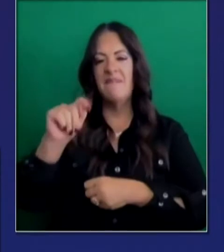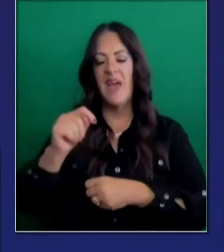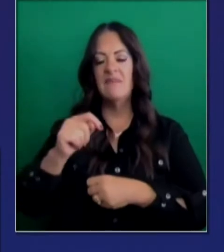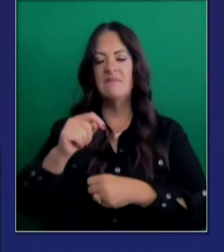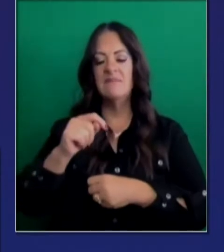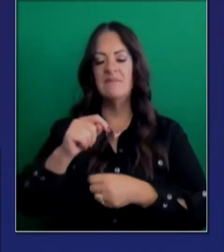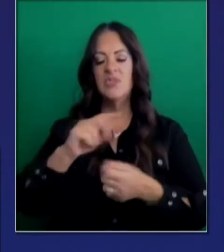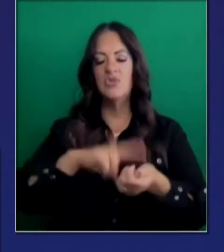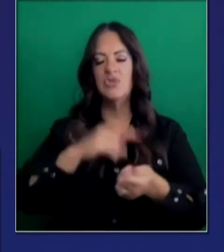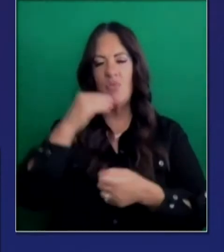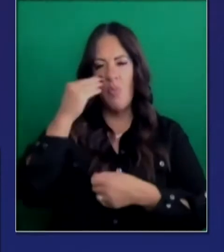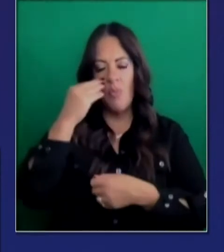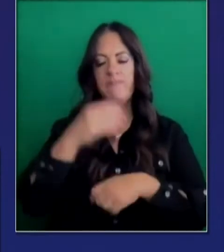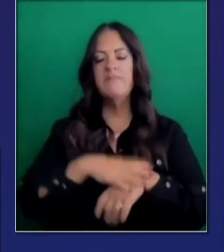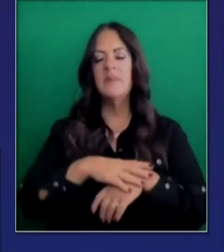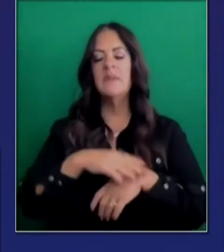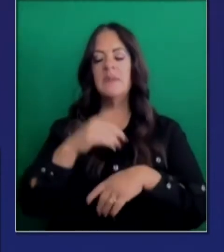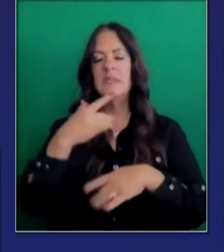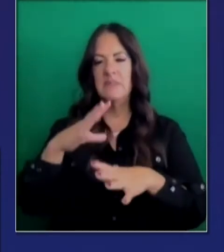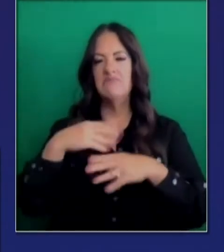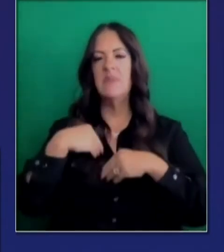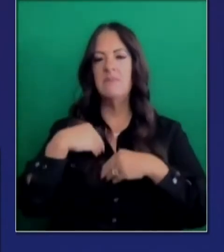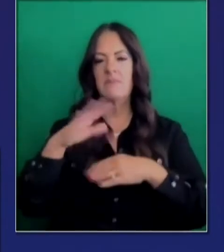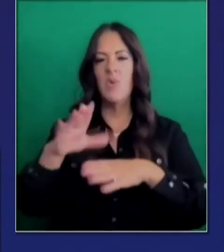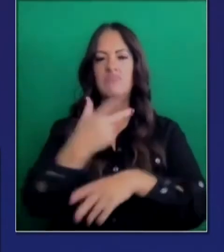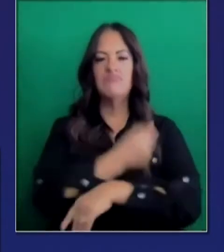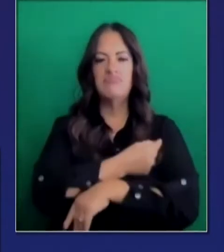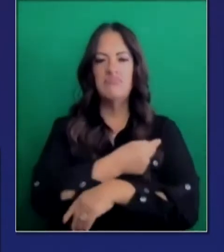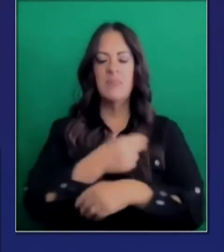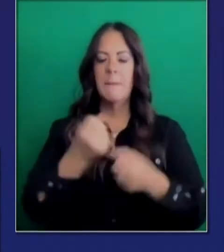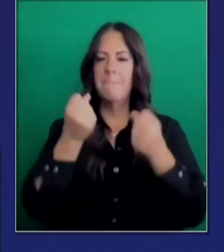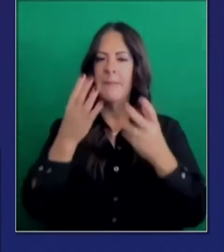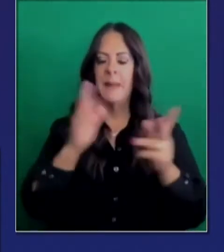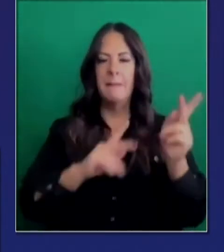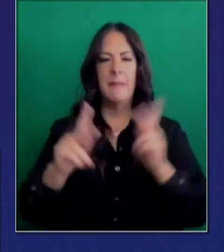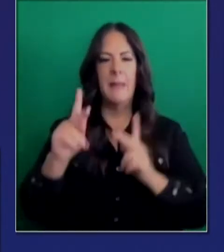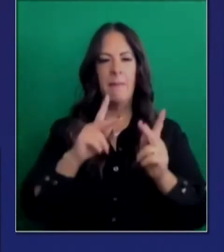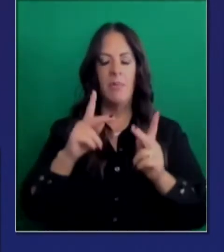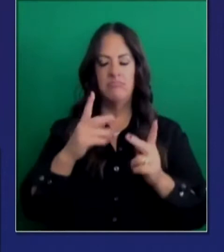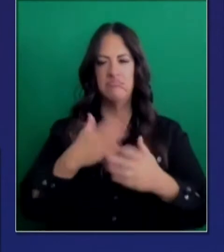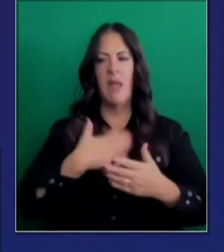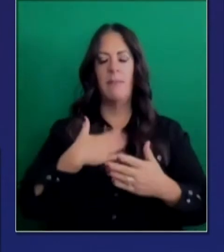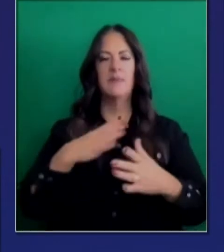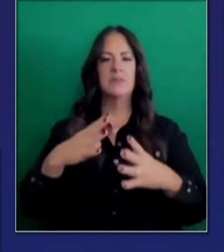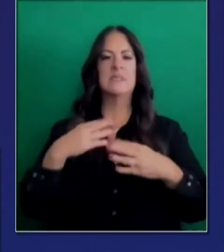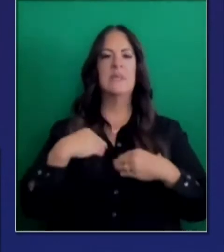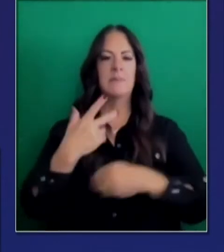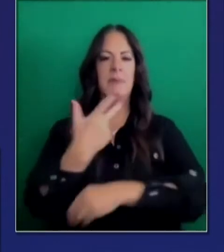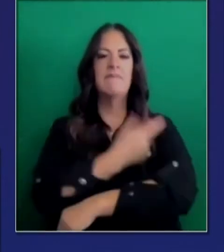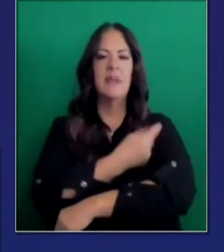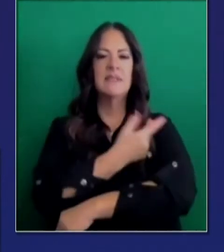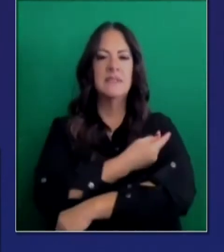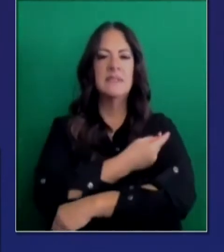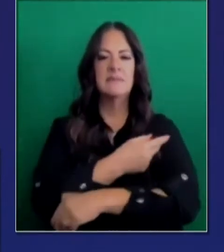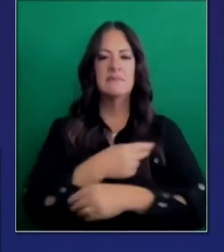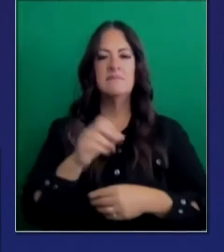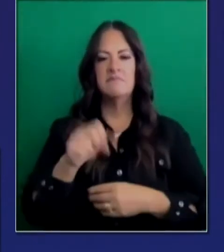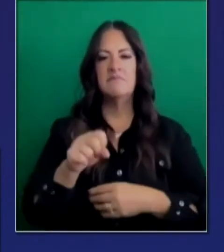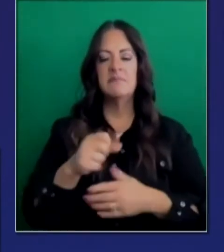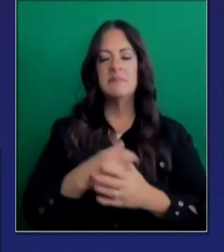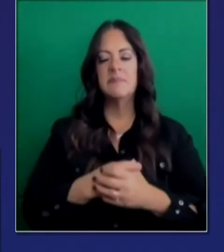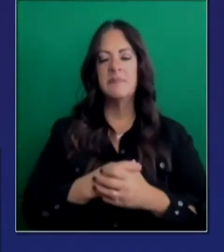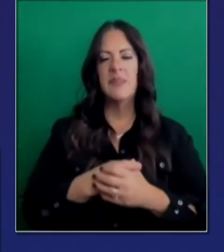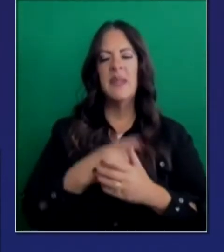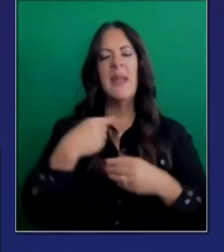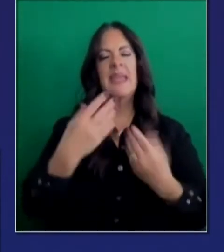of people that are happy to accept the vaccines, and gives you a sense that